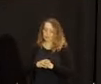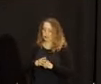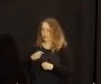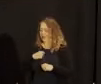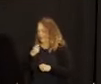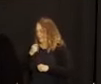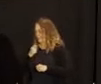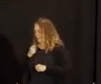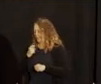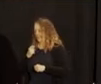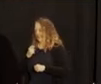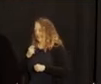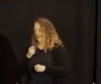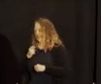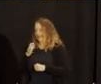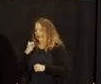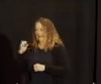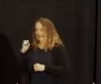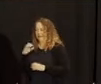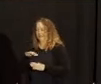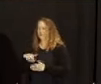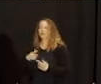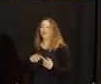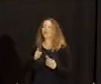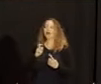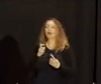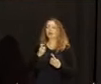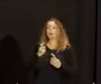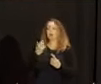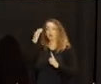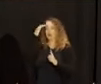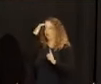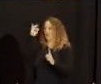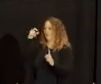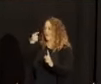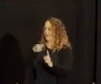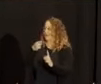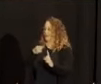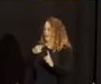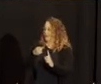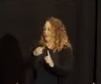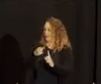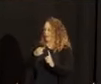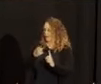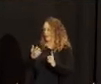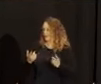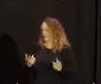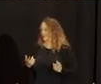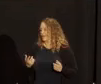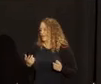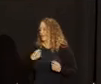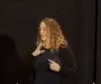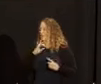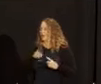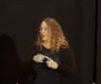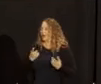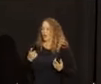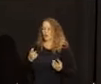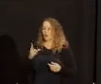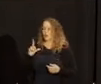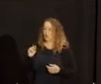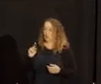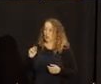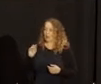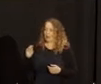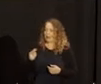squeaky. Continuing to be mindful of that. You know, I think we're talking about at least 20 million